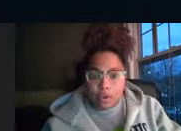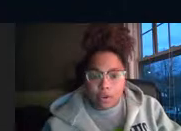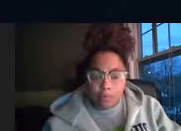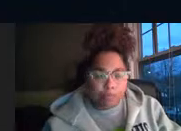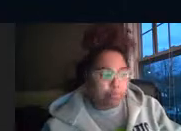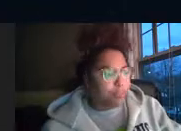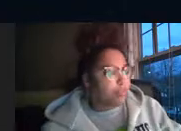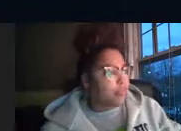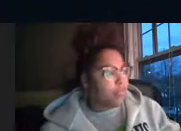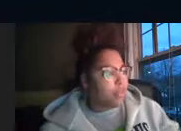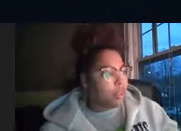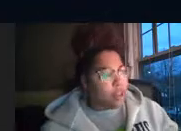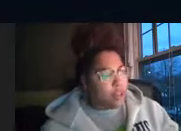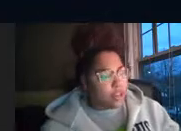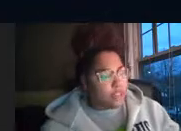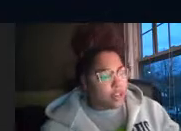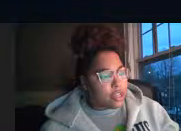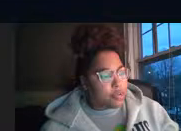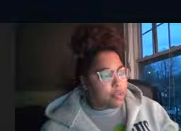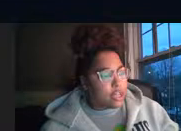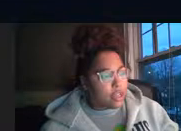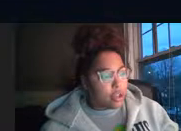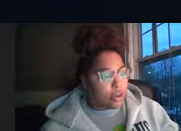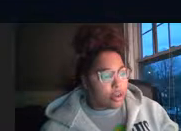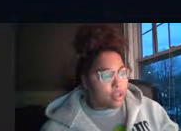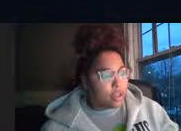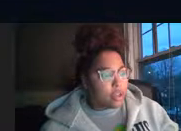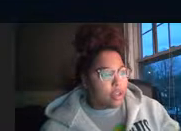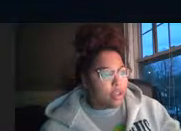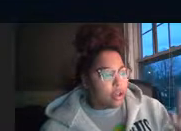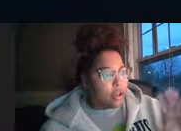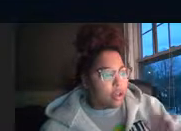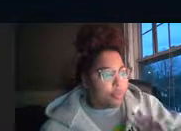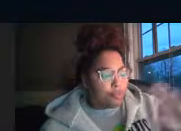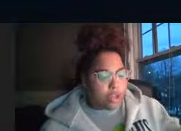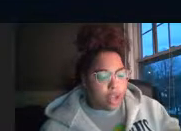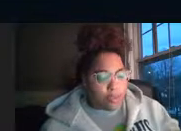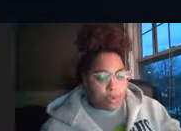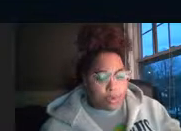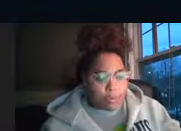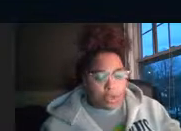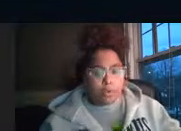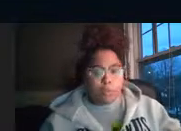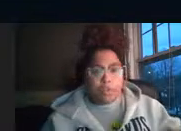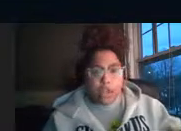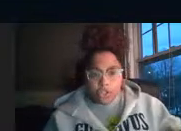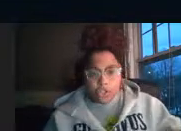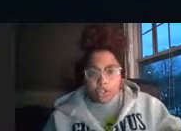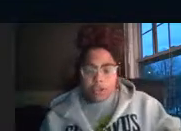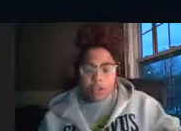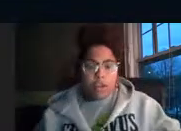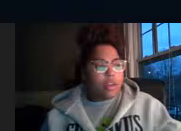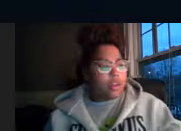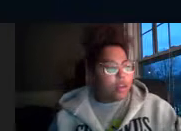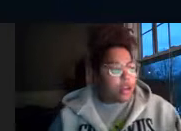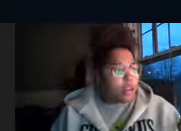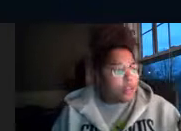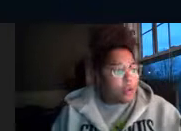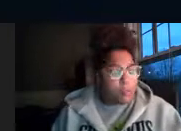some ideas out. So as far as implementation goes, the 911 MPD work group last